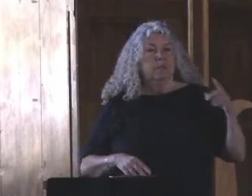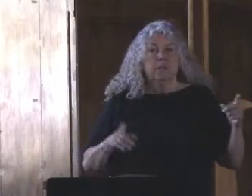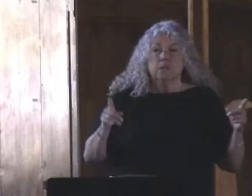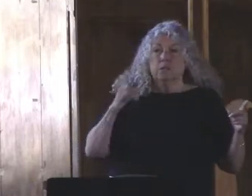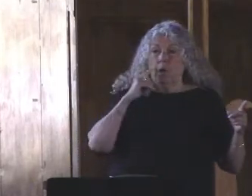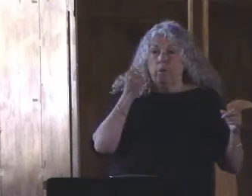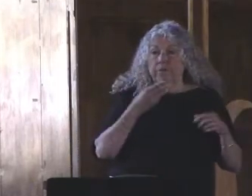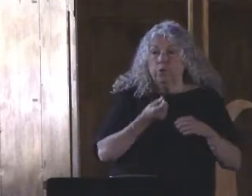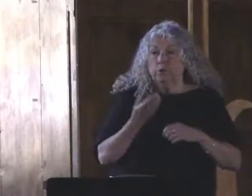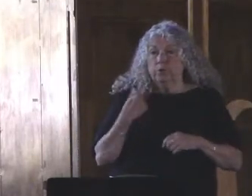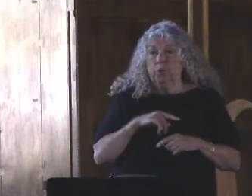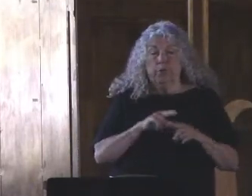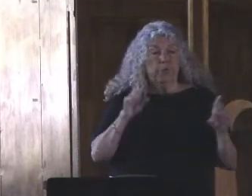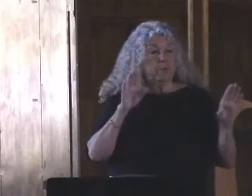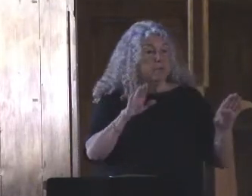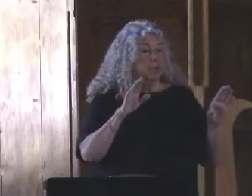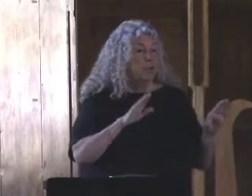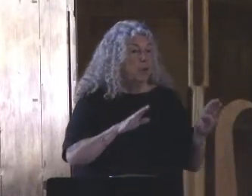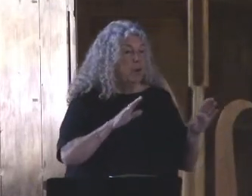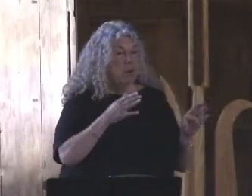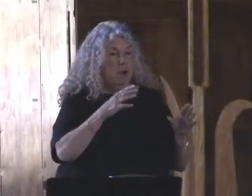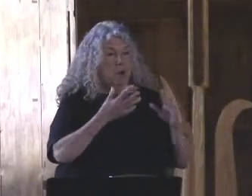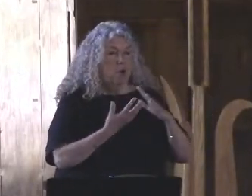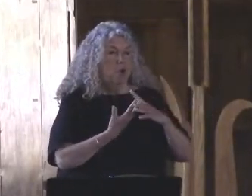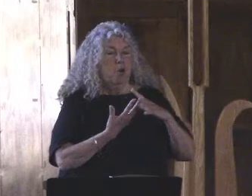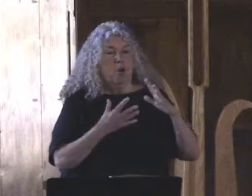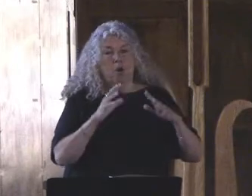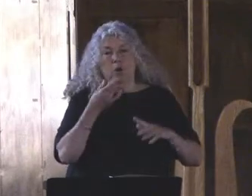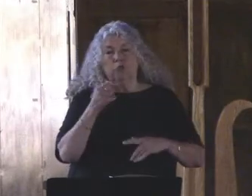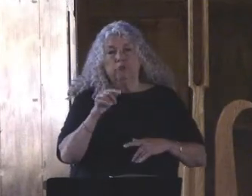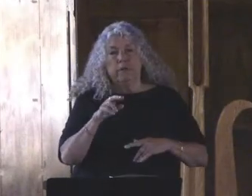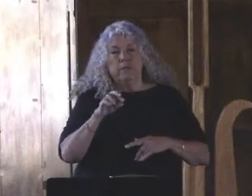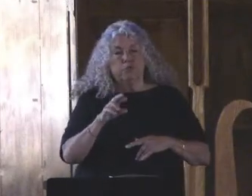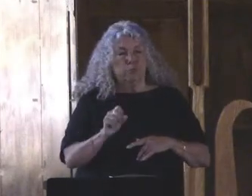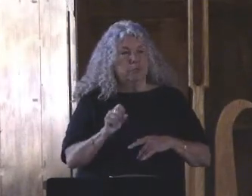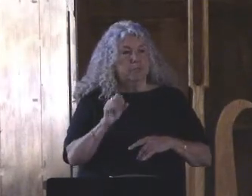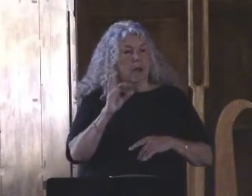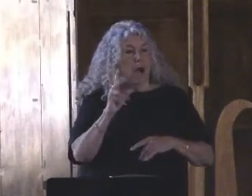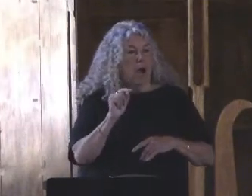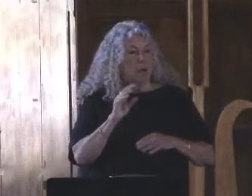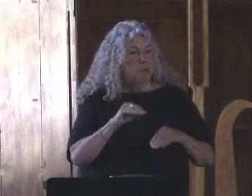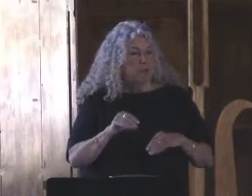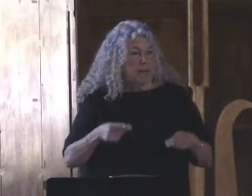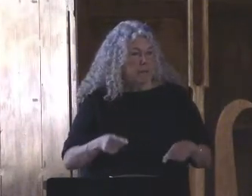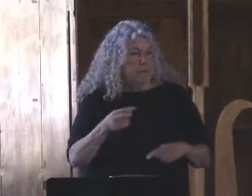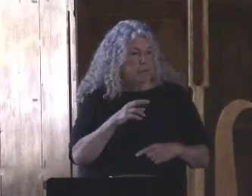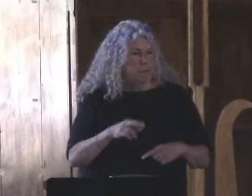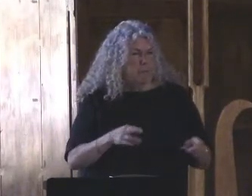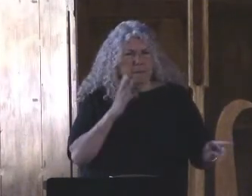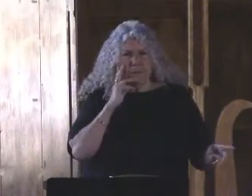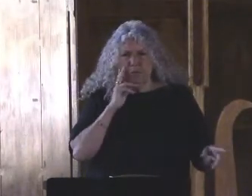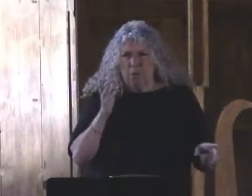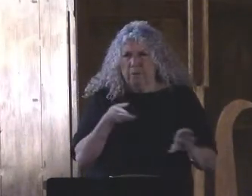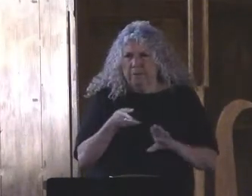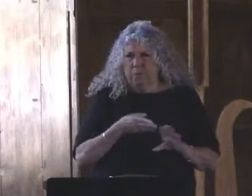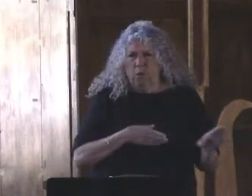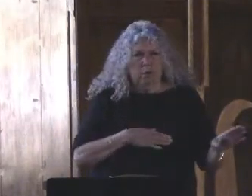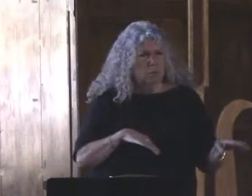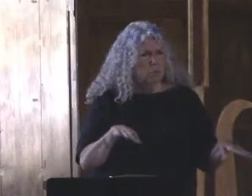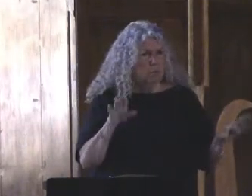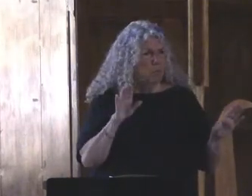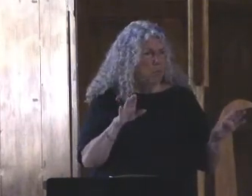So a few years ago, there was a wonderful grassroots art movement happening around town here in Rochester. You might have seen it. These